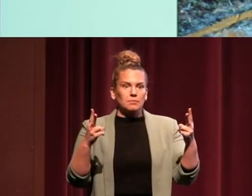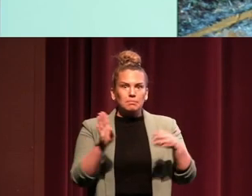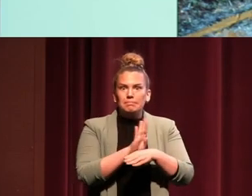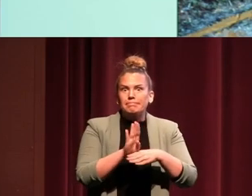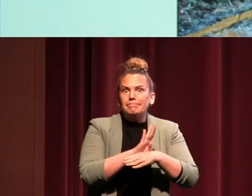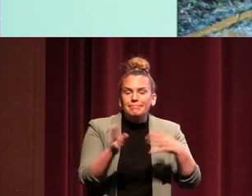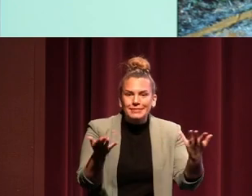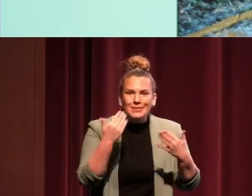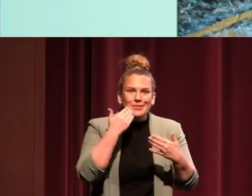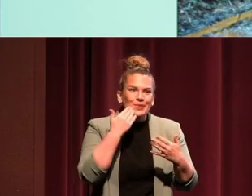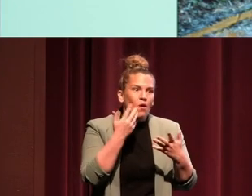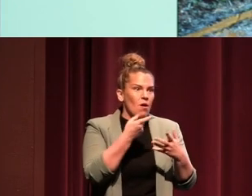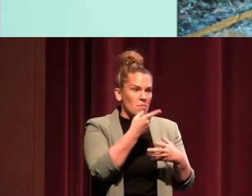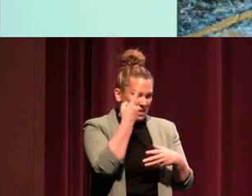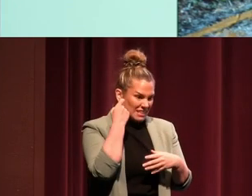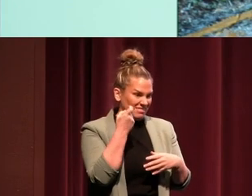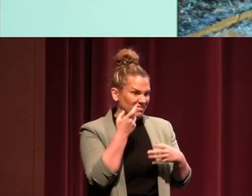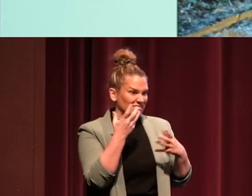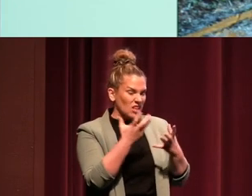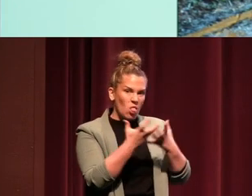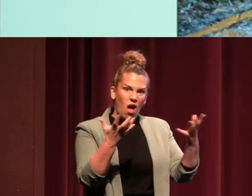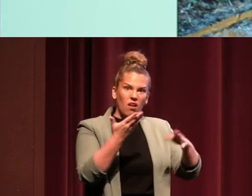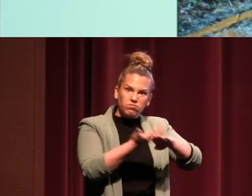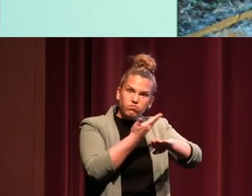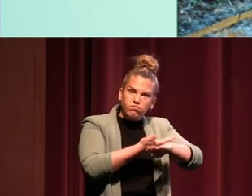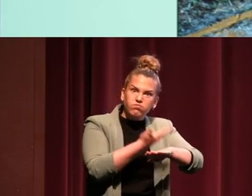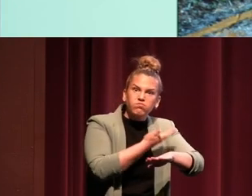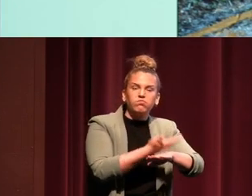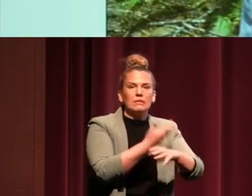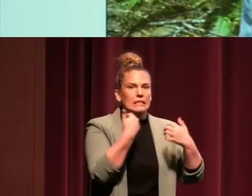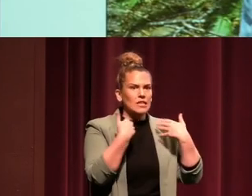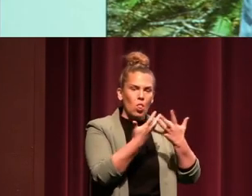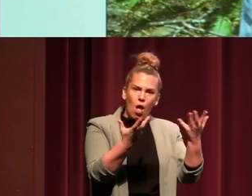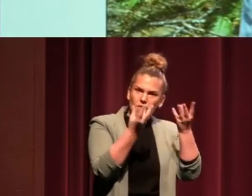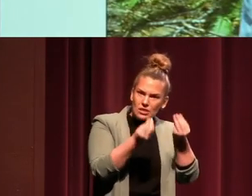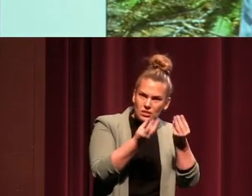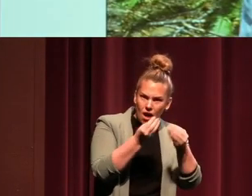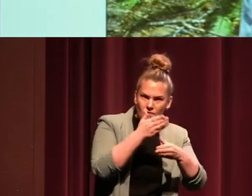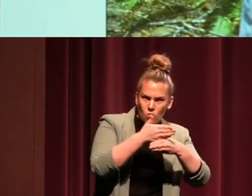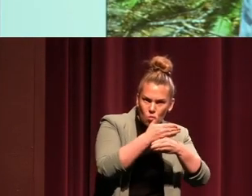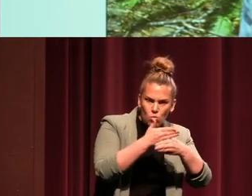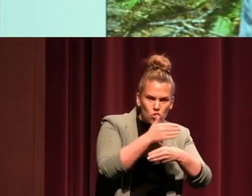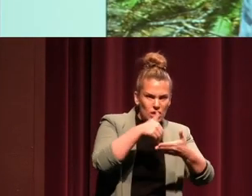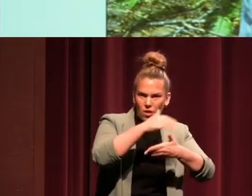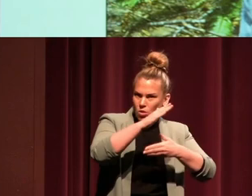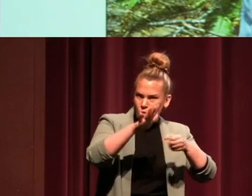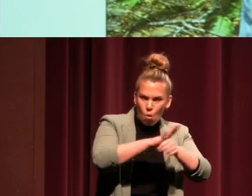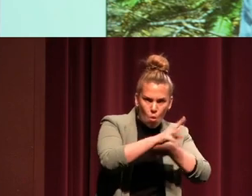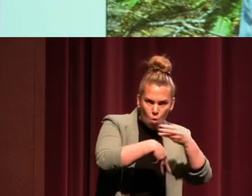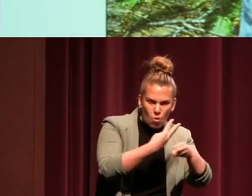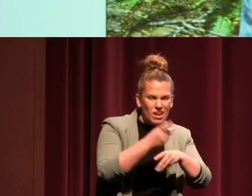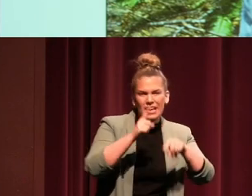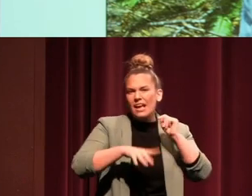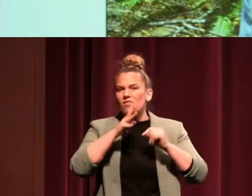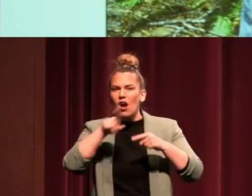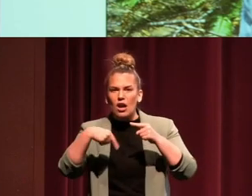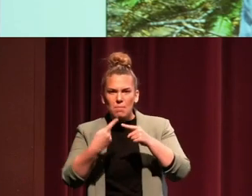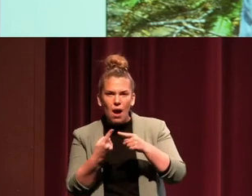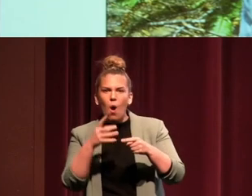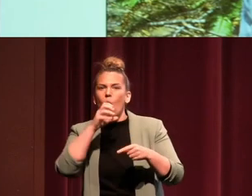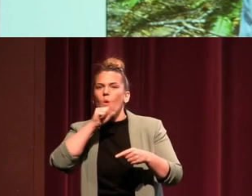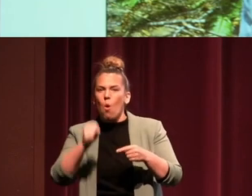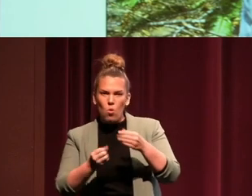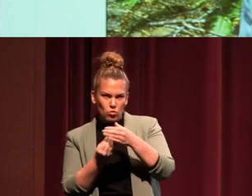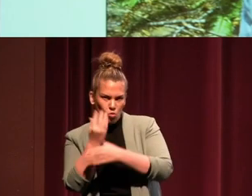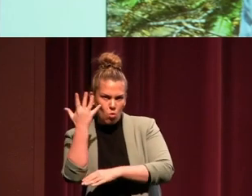of the most important softwood lumber-producing regions in the world. We can't talk about old trees without talking about old-growth logging. I